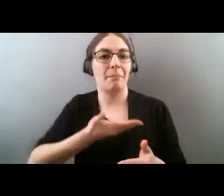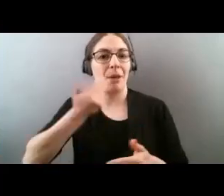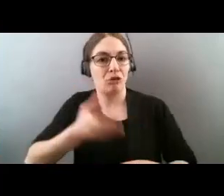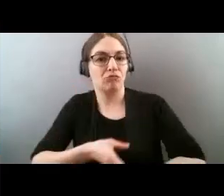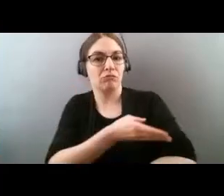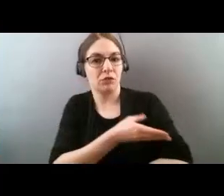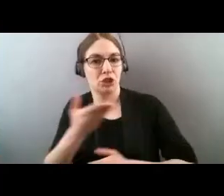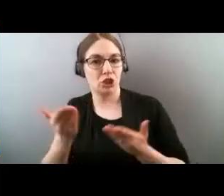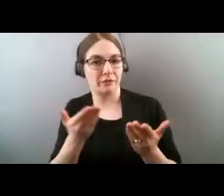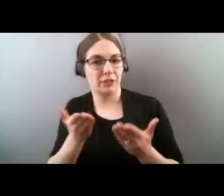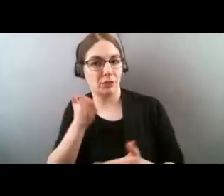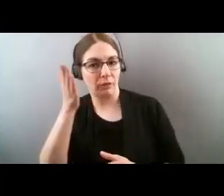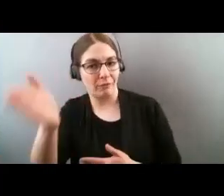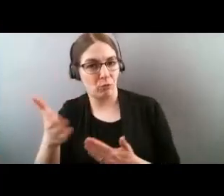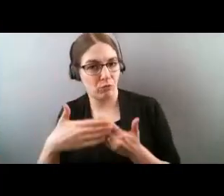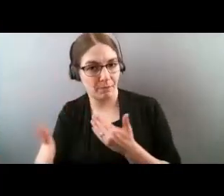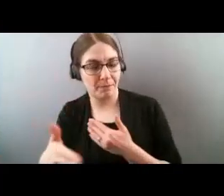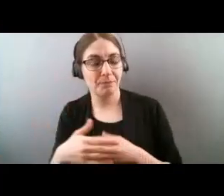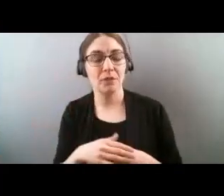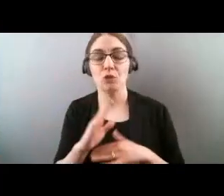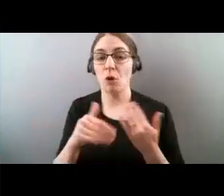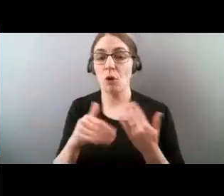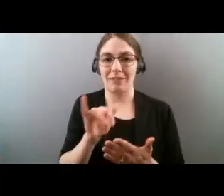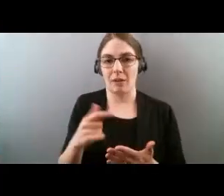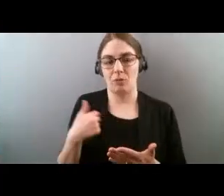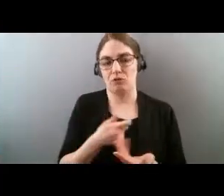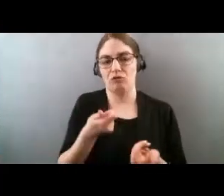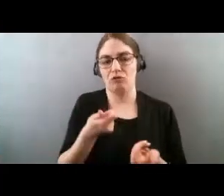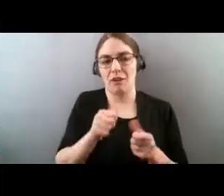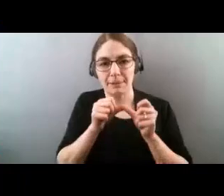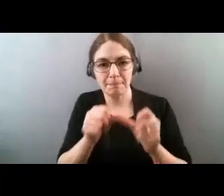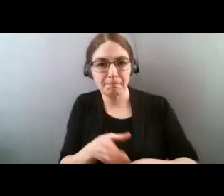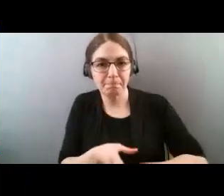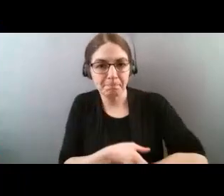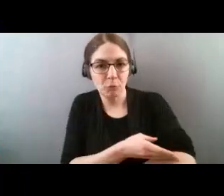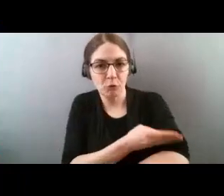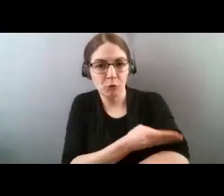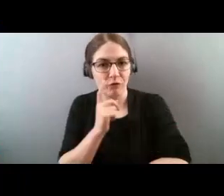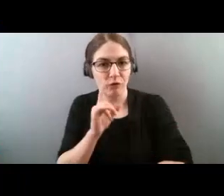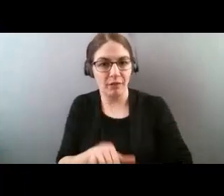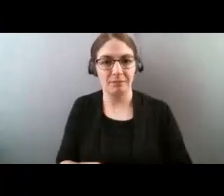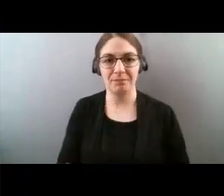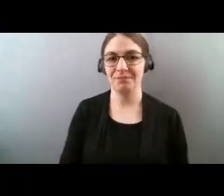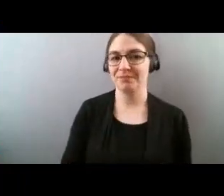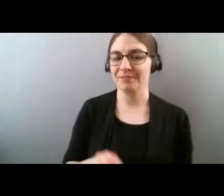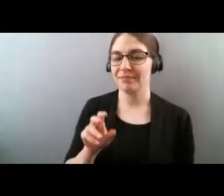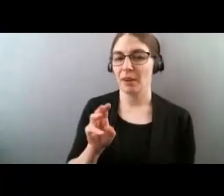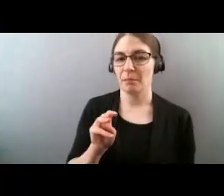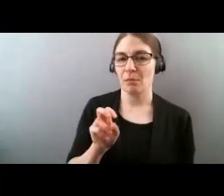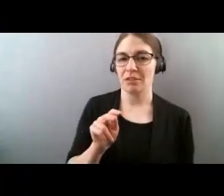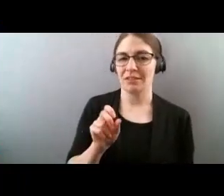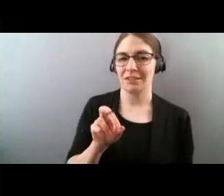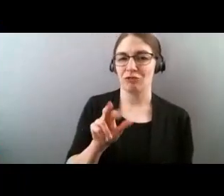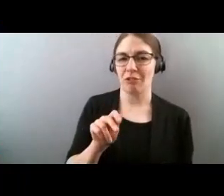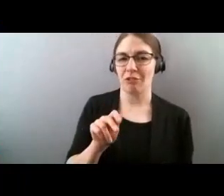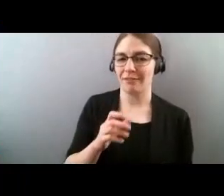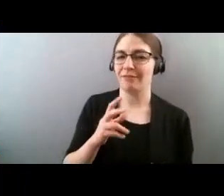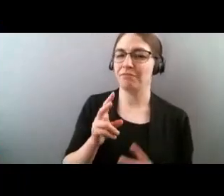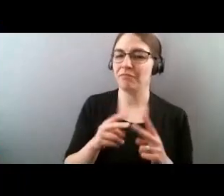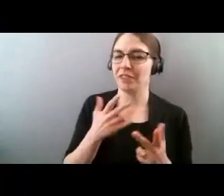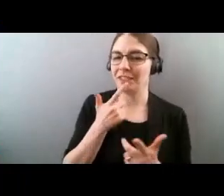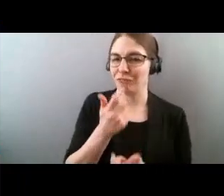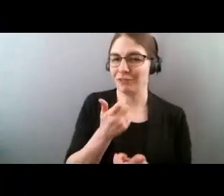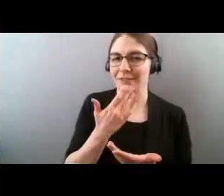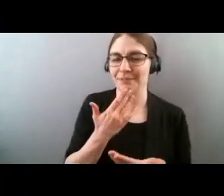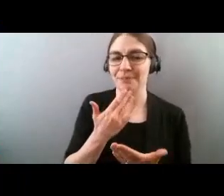things that we are continuing to improve upon. Very interesting. How about you, Jason